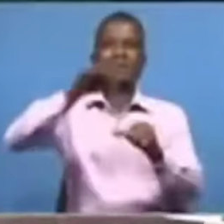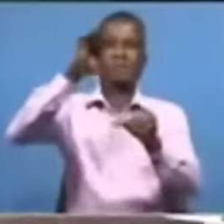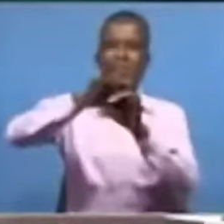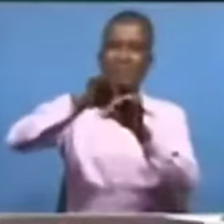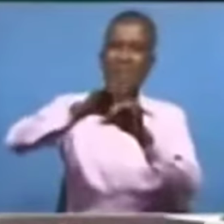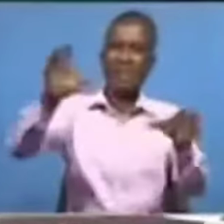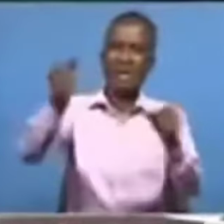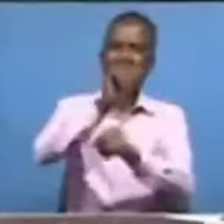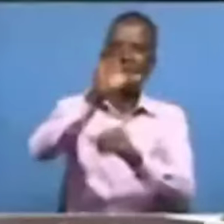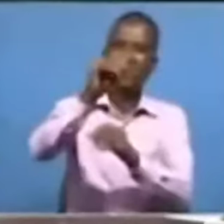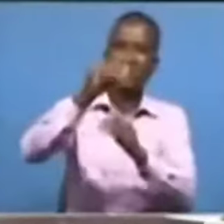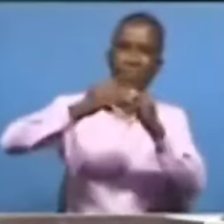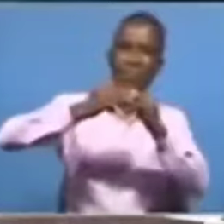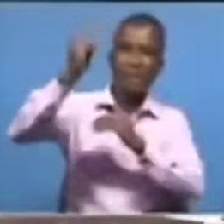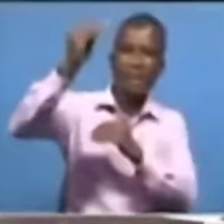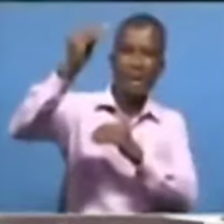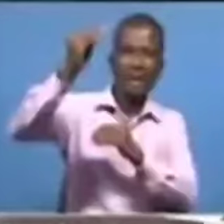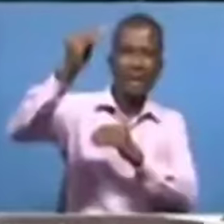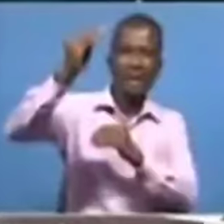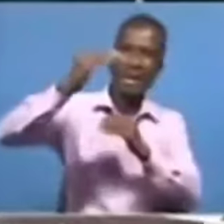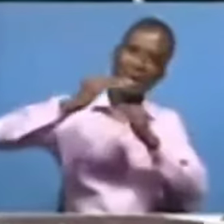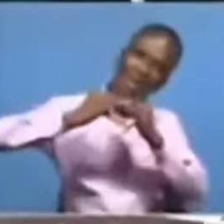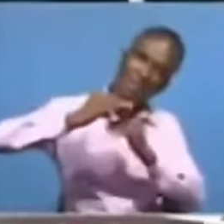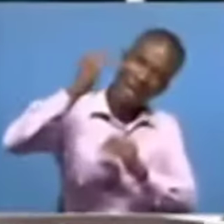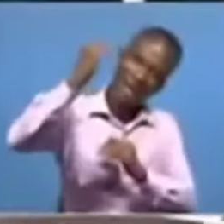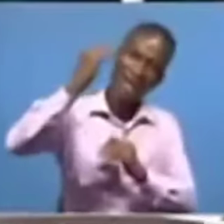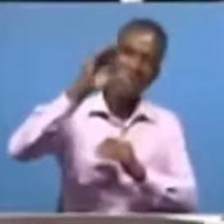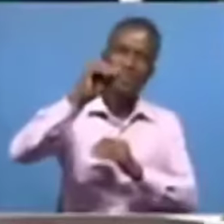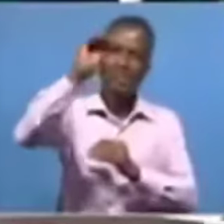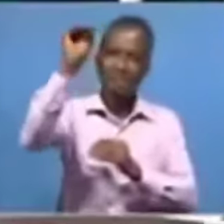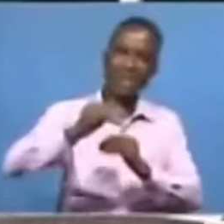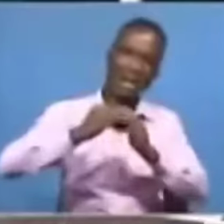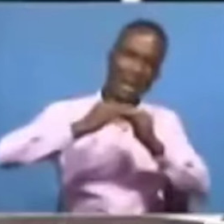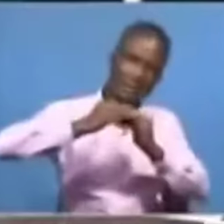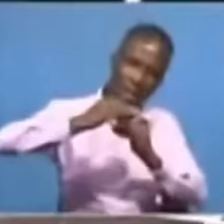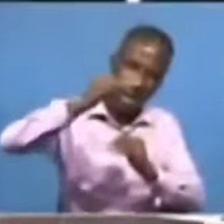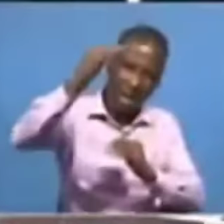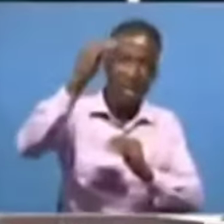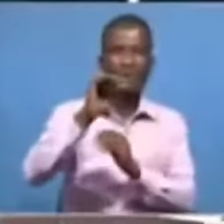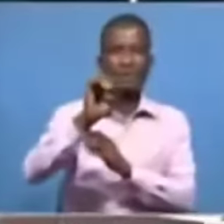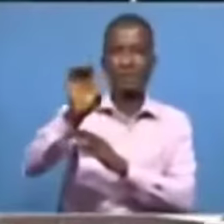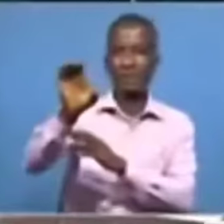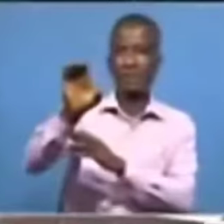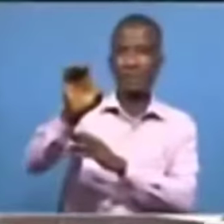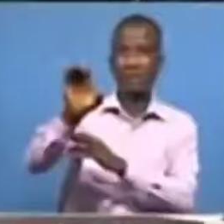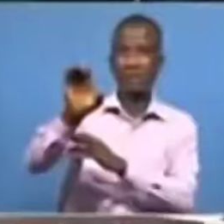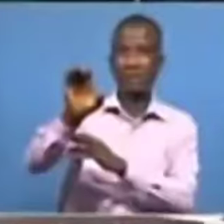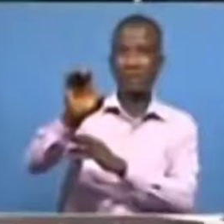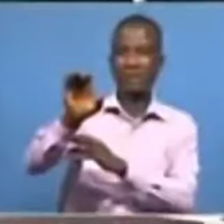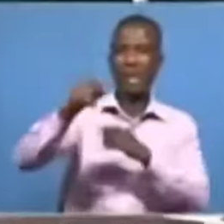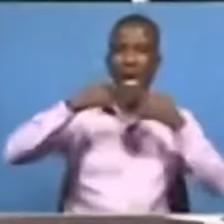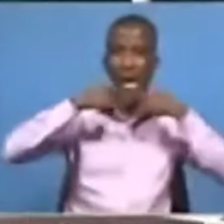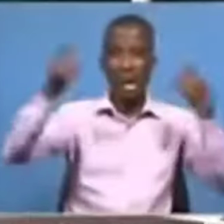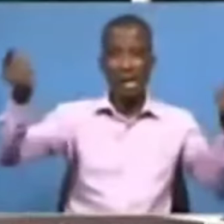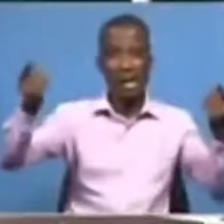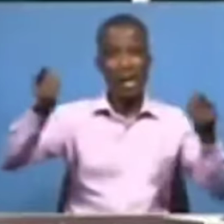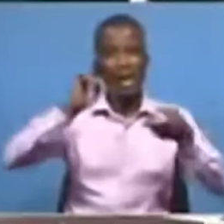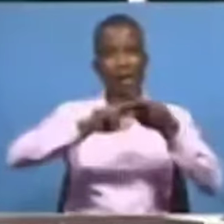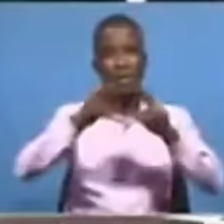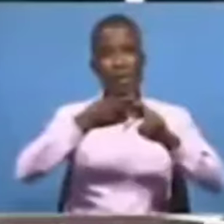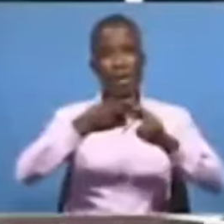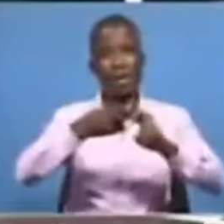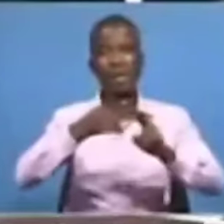than 50% of the total valid votes in any presidential election. And it is clear from Jim Mensah's own declarations and the figures contained therein